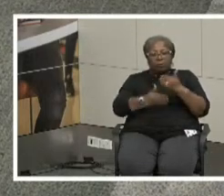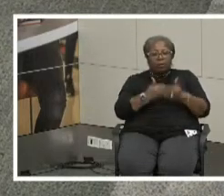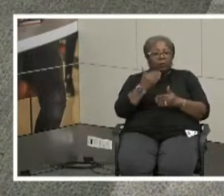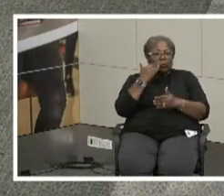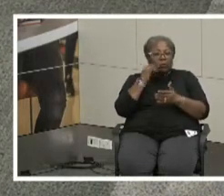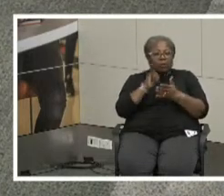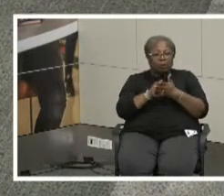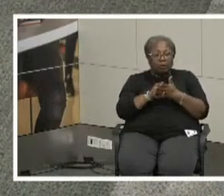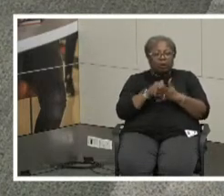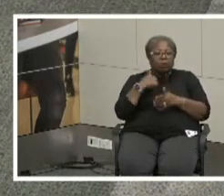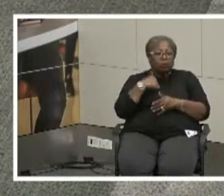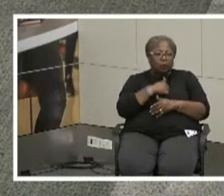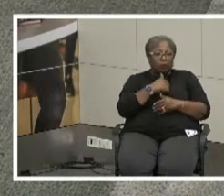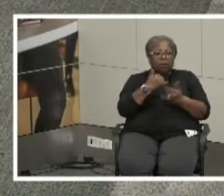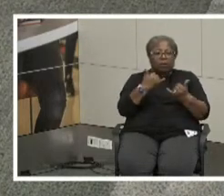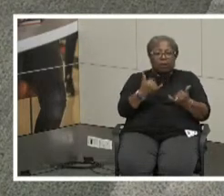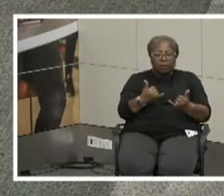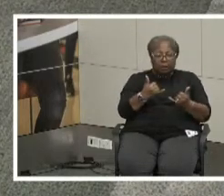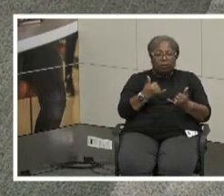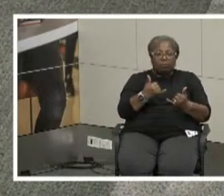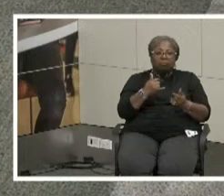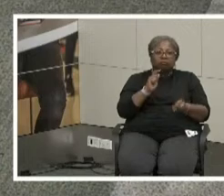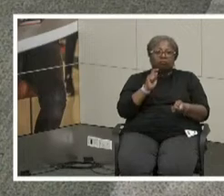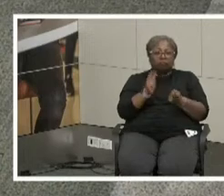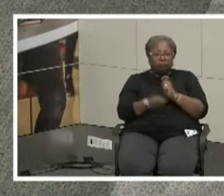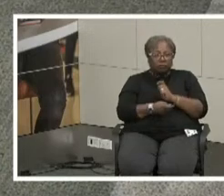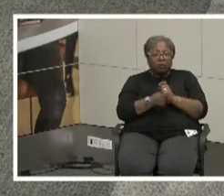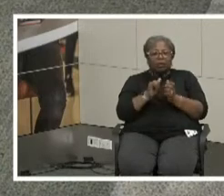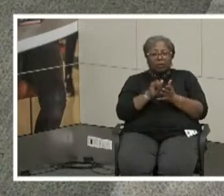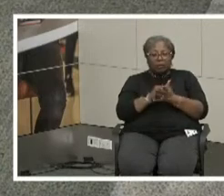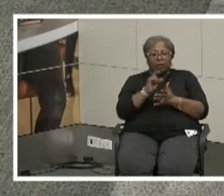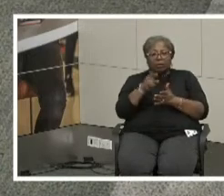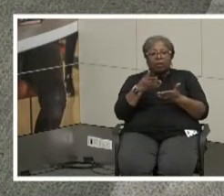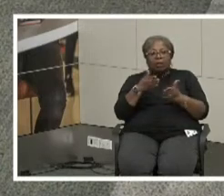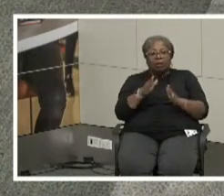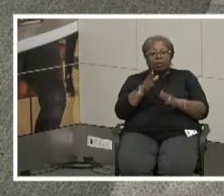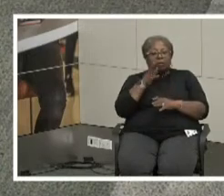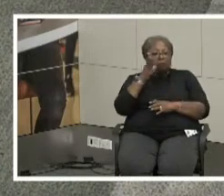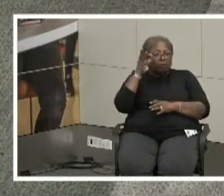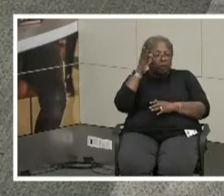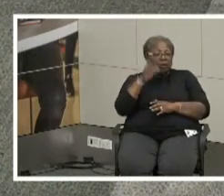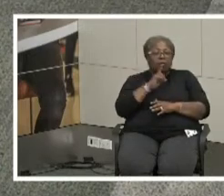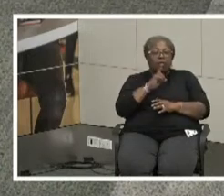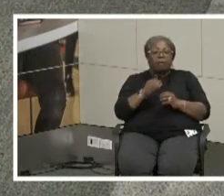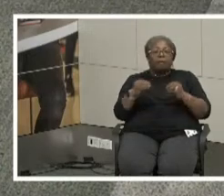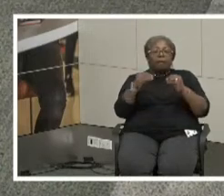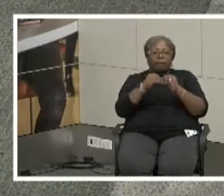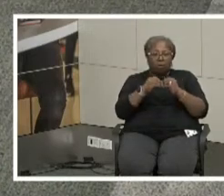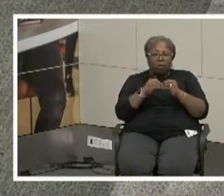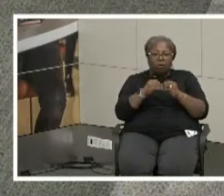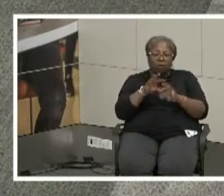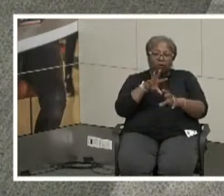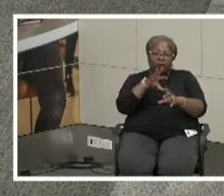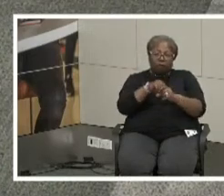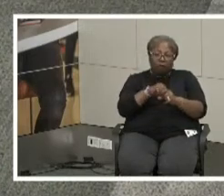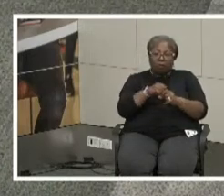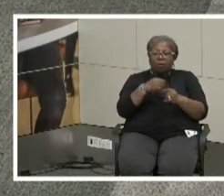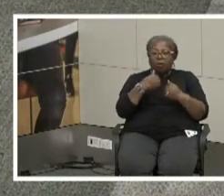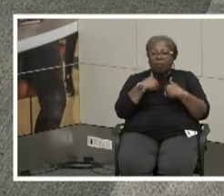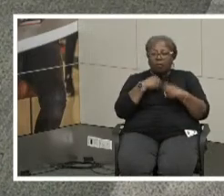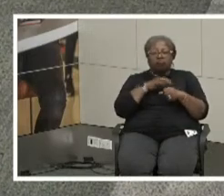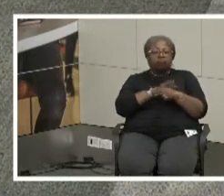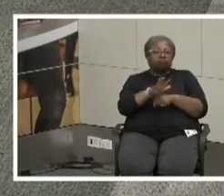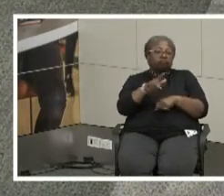knowing that we're now moving towards that that should allow parents to be more more engaged or have